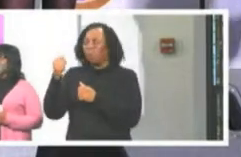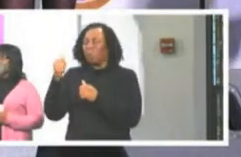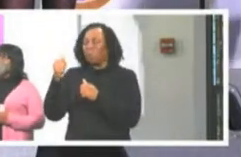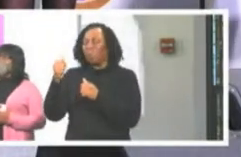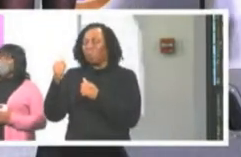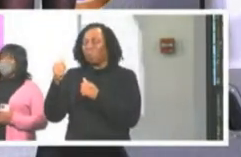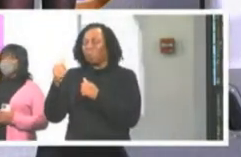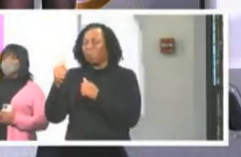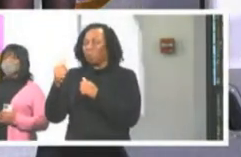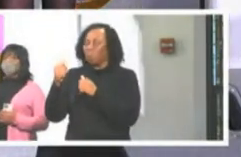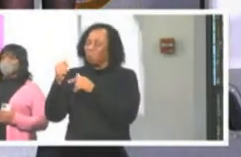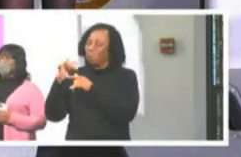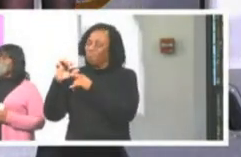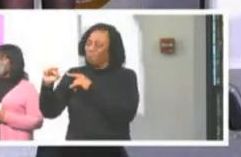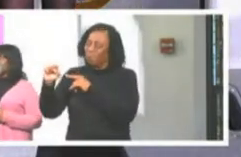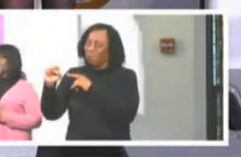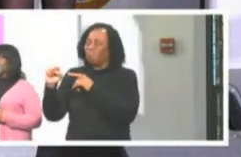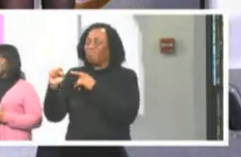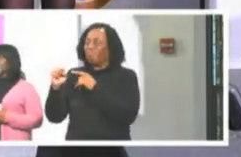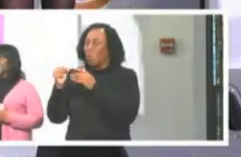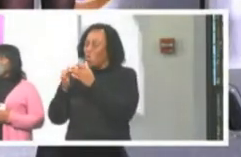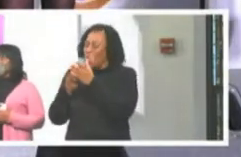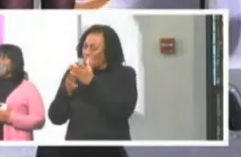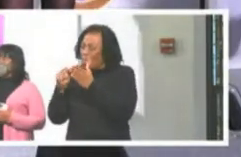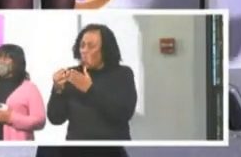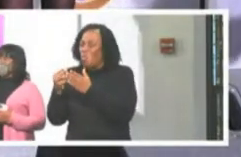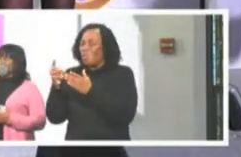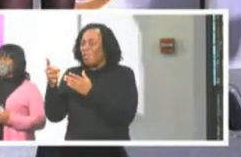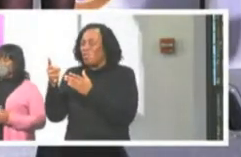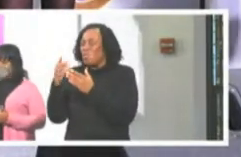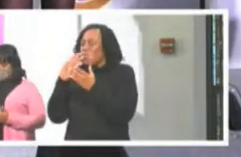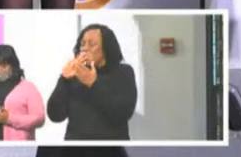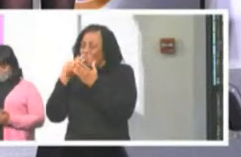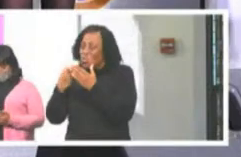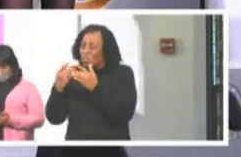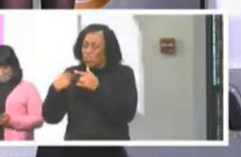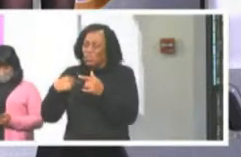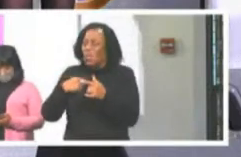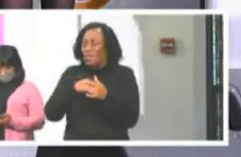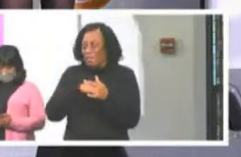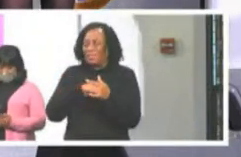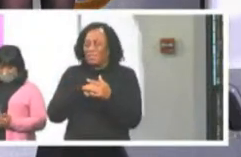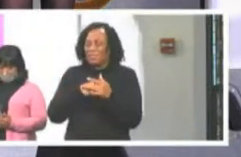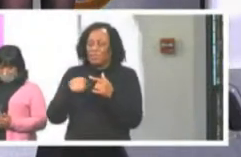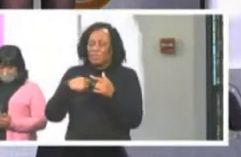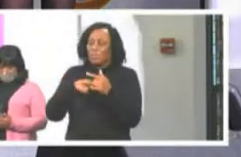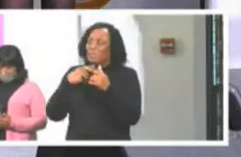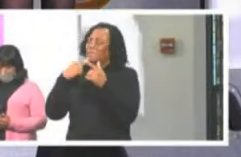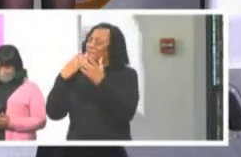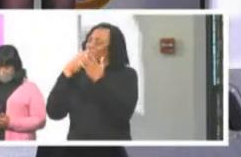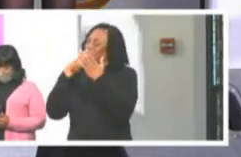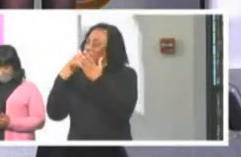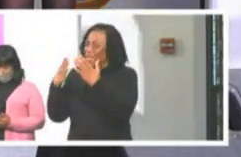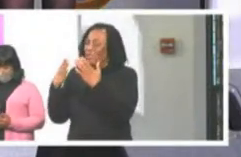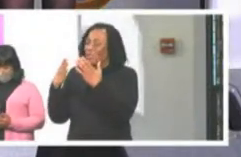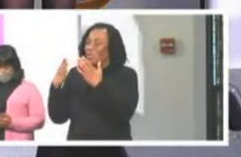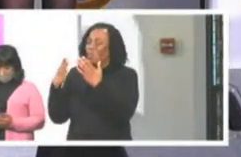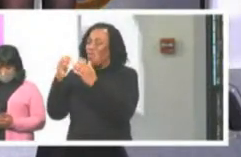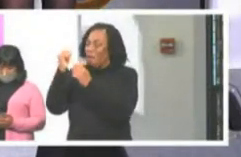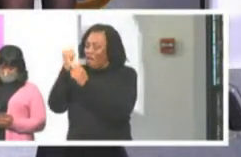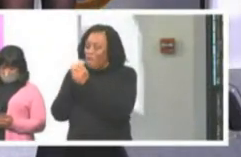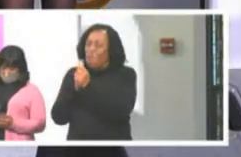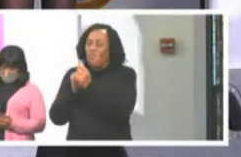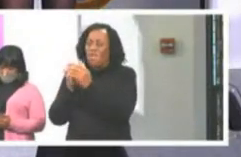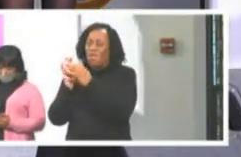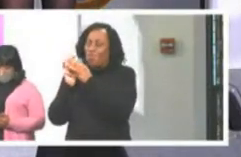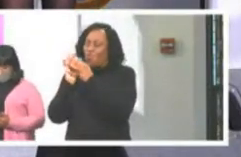a holy God. God, you've been better to us than we've been to ourselves, Lord God. So we say thank you, Lord God, for every relationship that's been